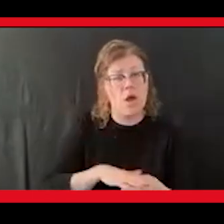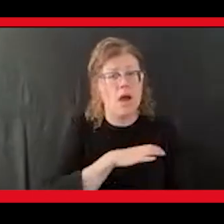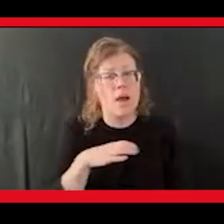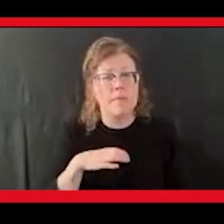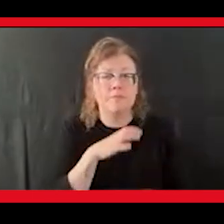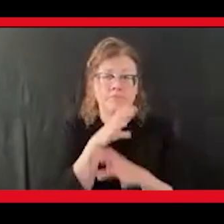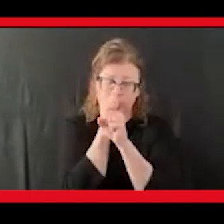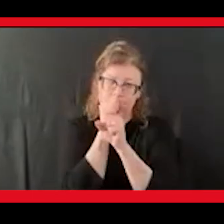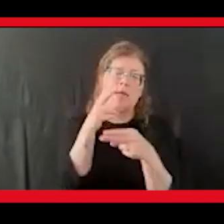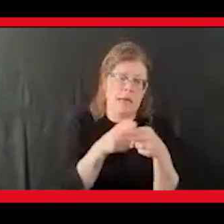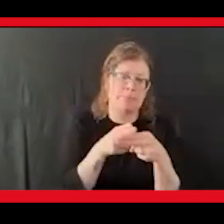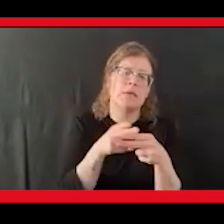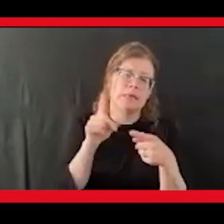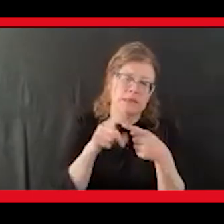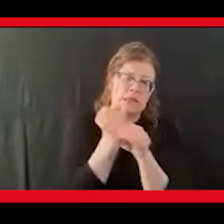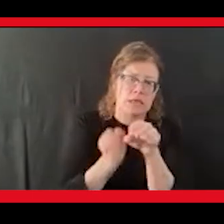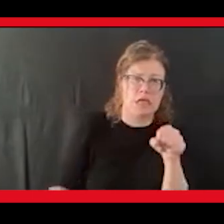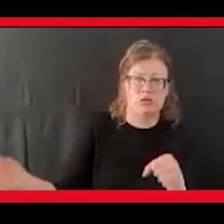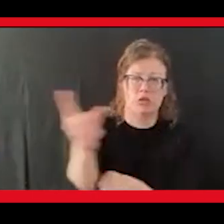as part of our annual report.